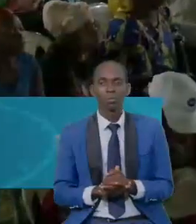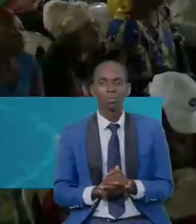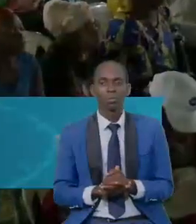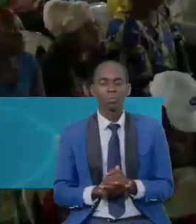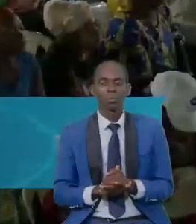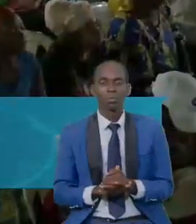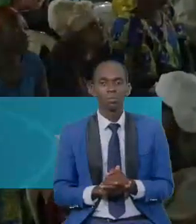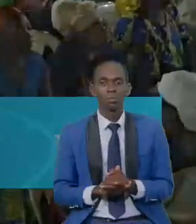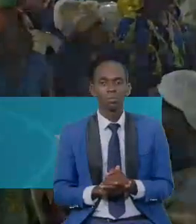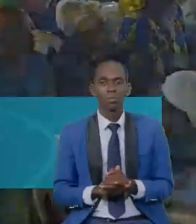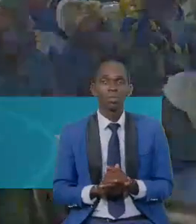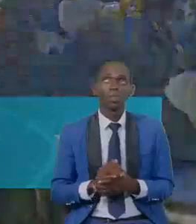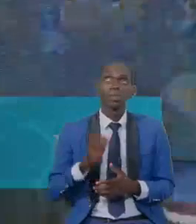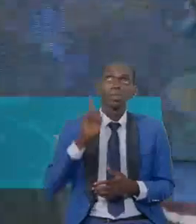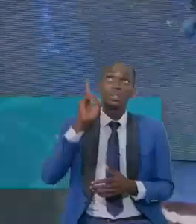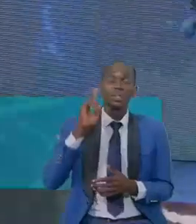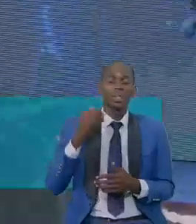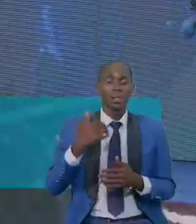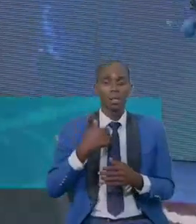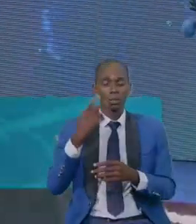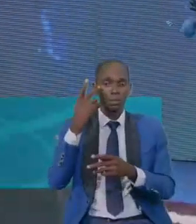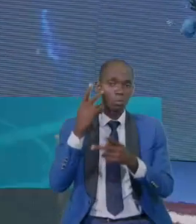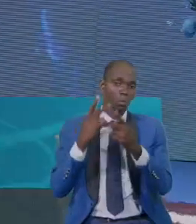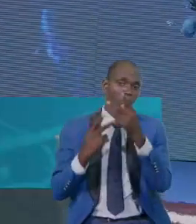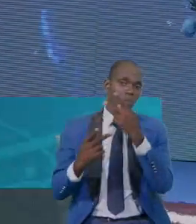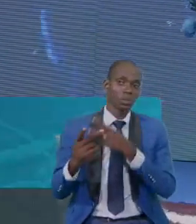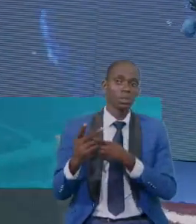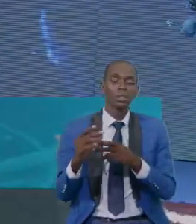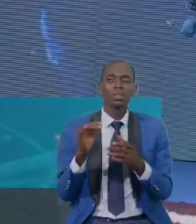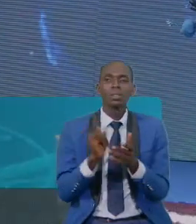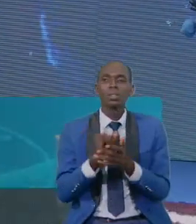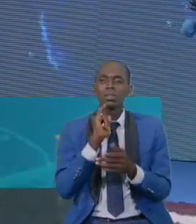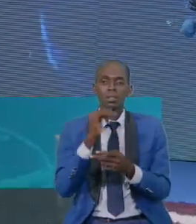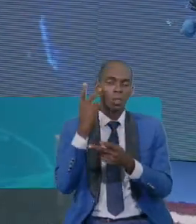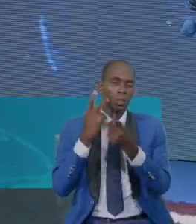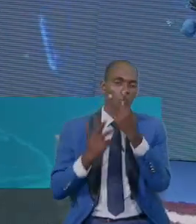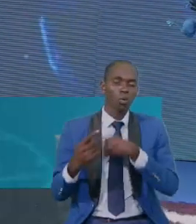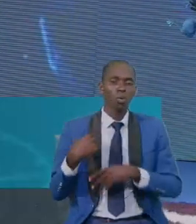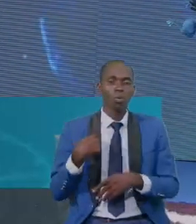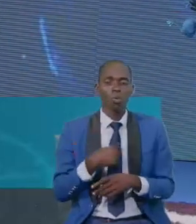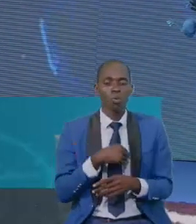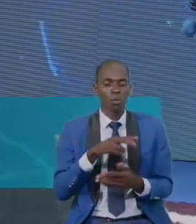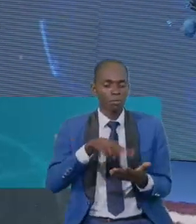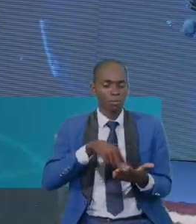Is prophesied. That's the prophecy we read in Isaiah.